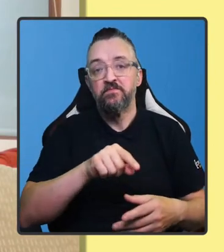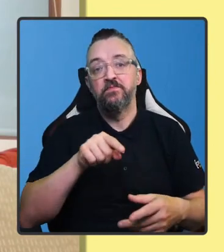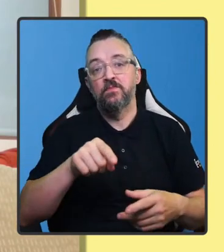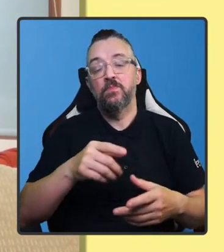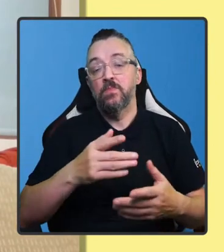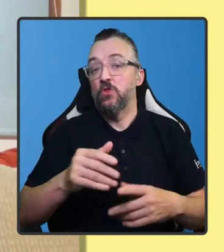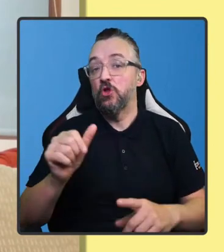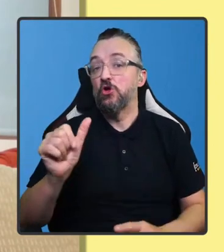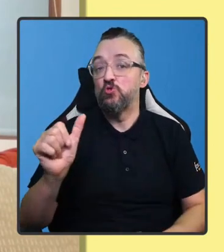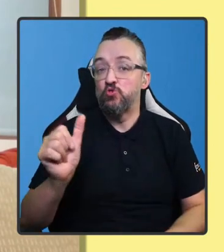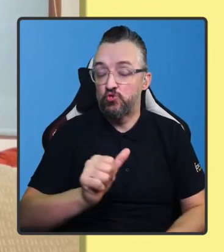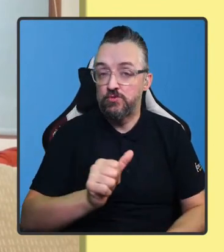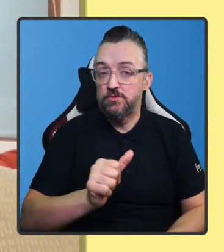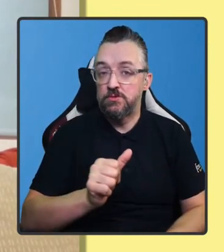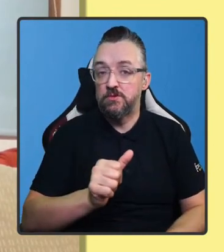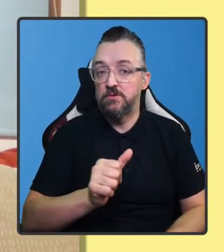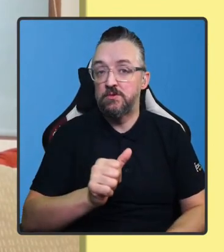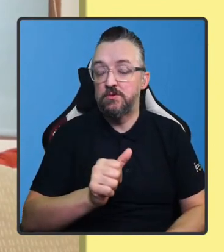be really